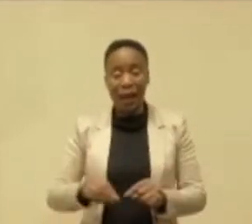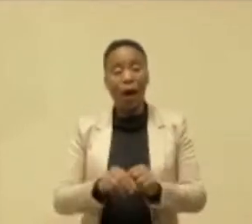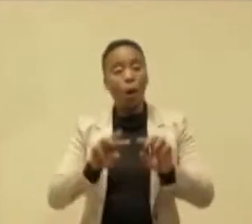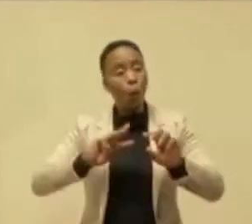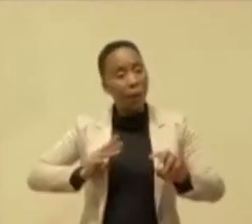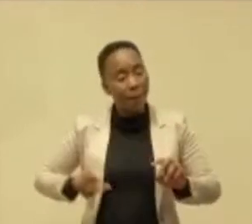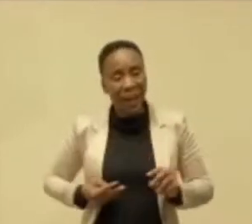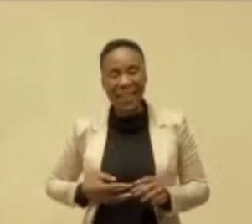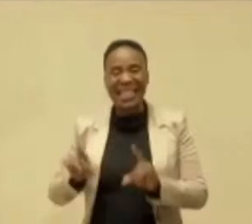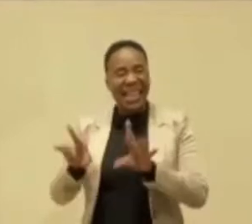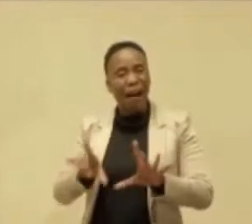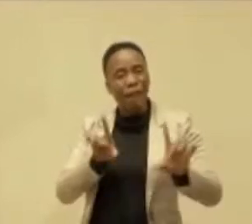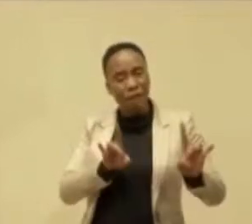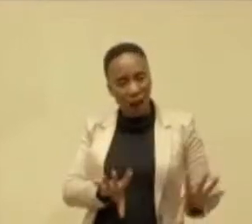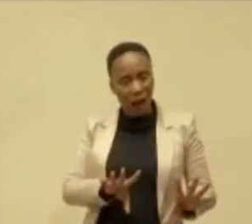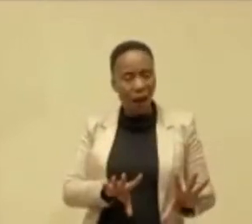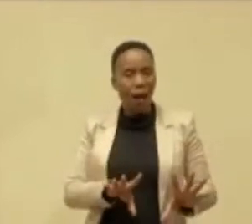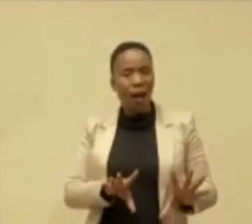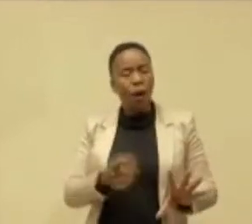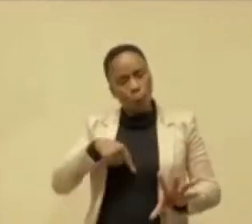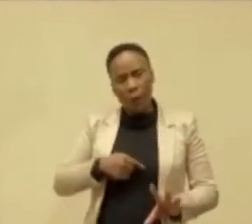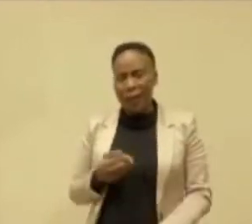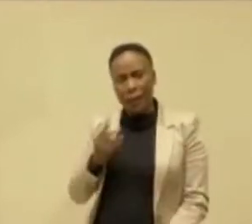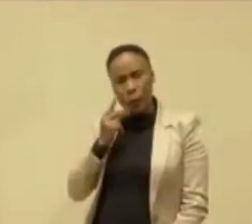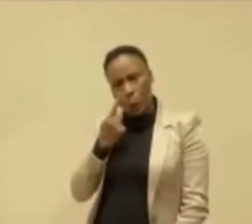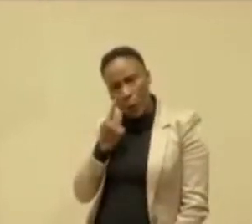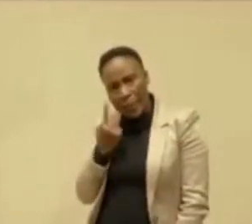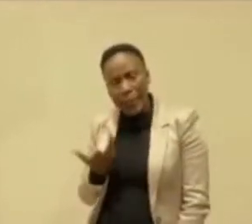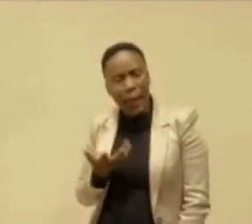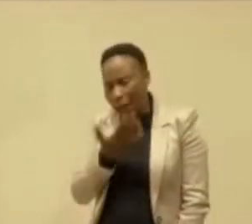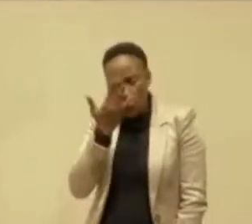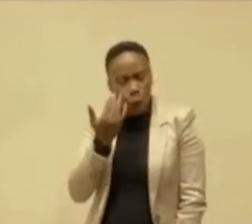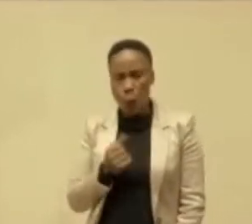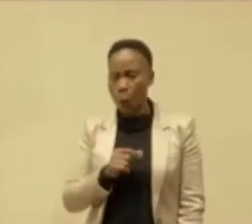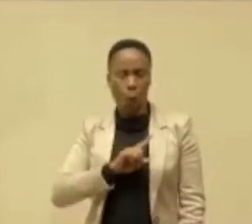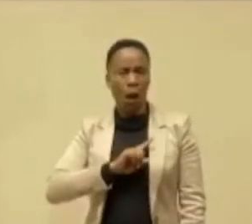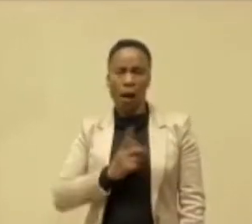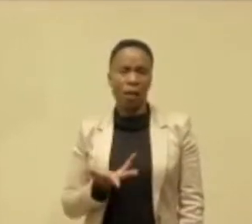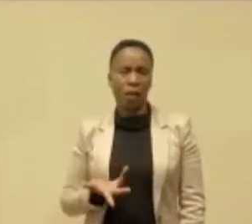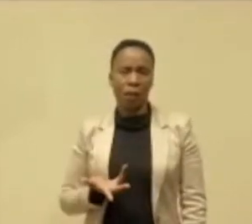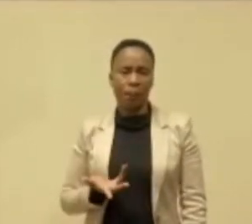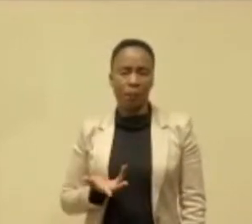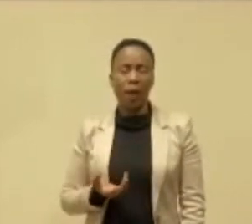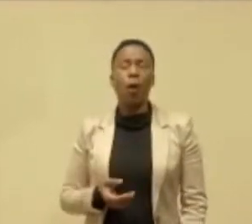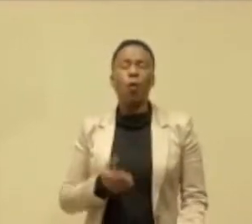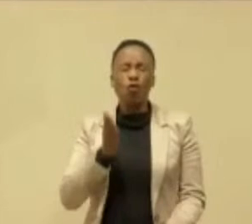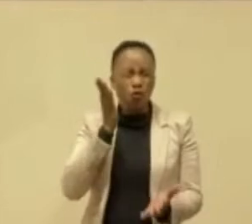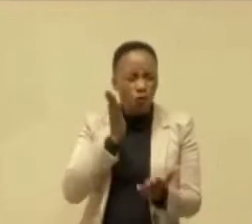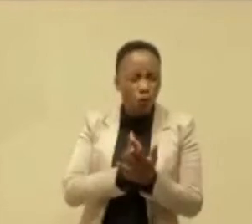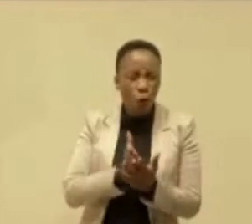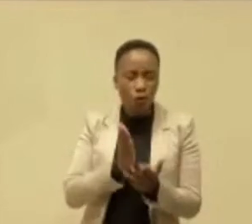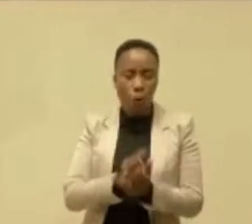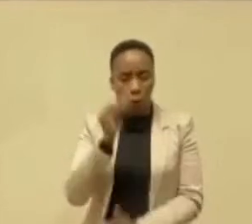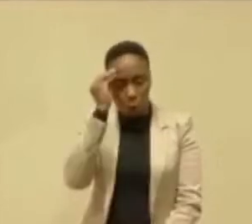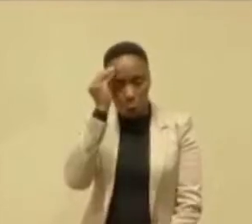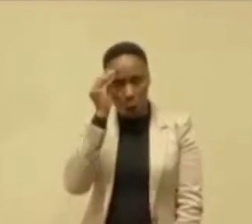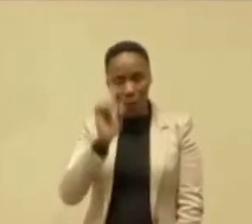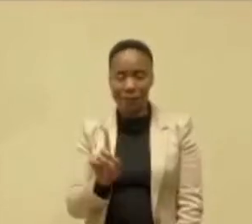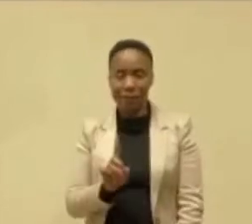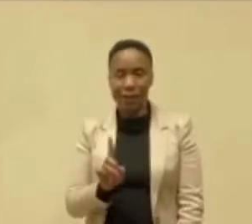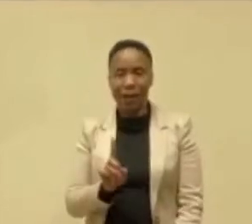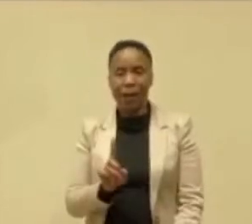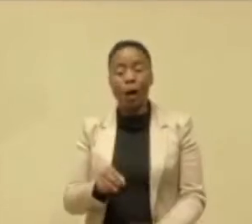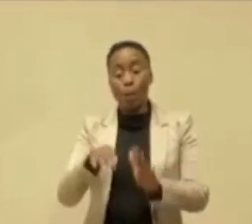supreme because i don't know for what reason but we know for sure that these